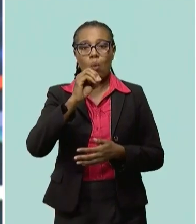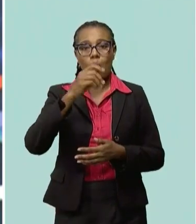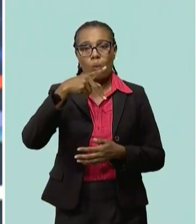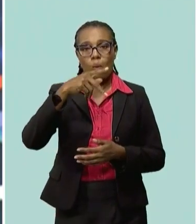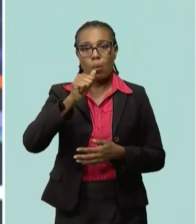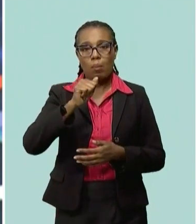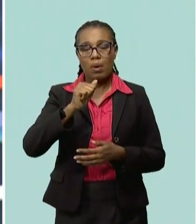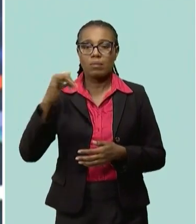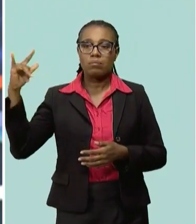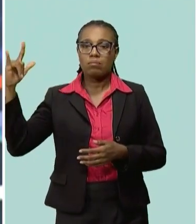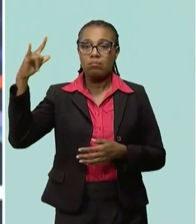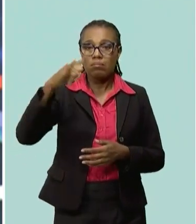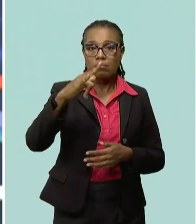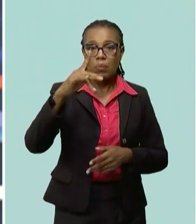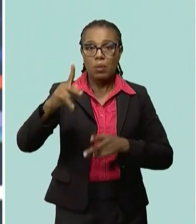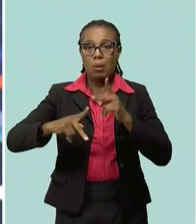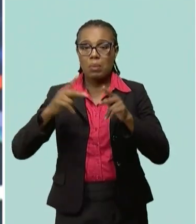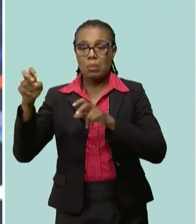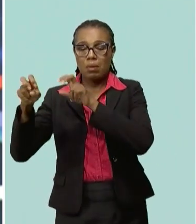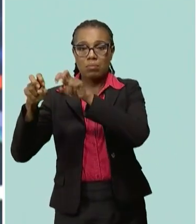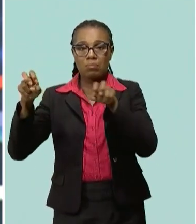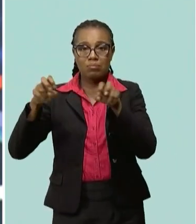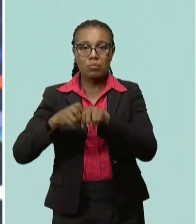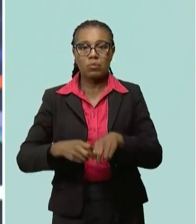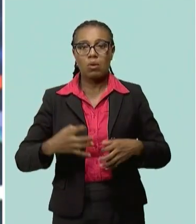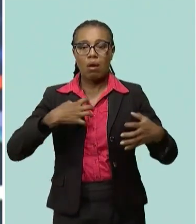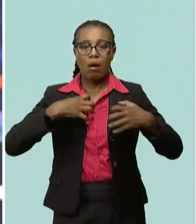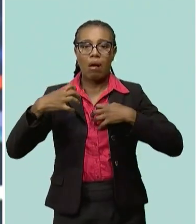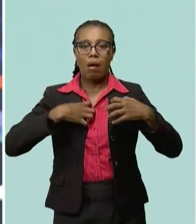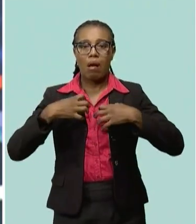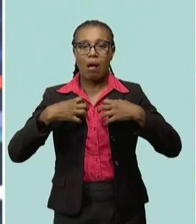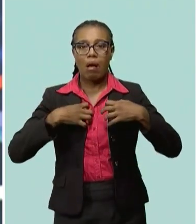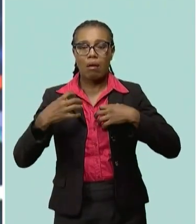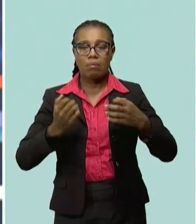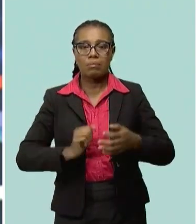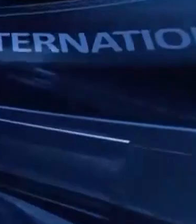flight complain about their bags not arriving with them.